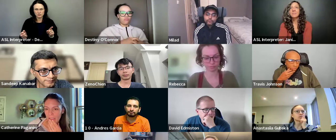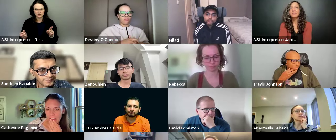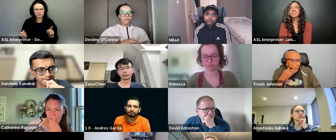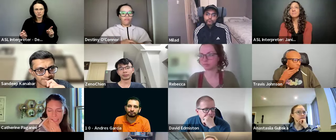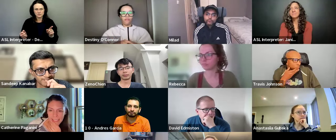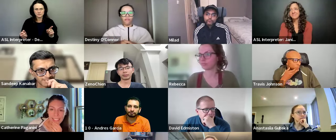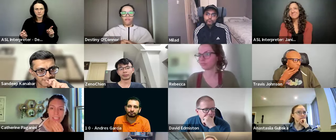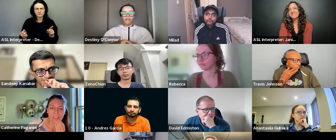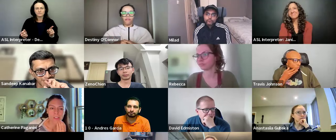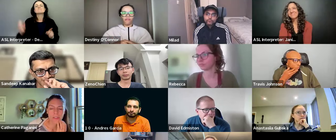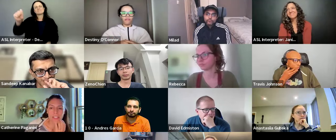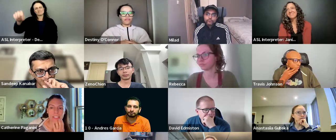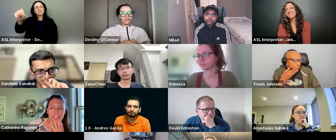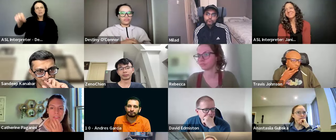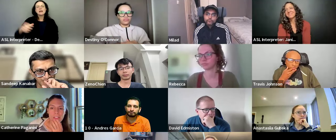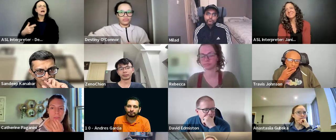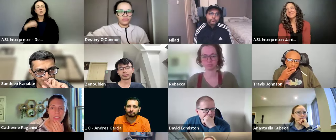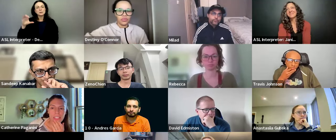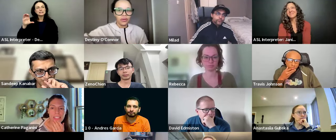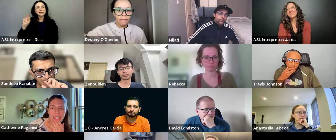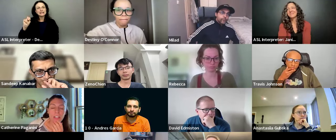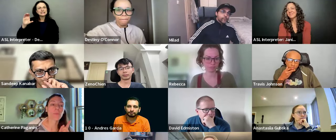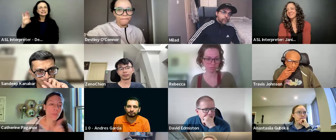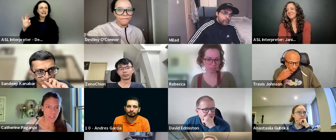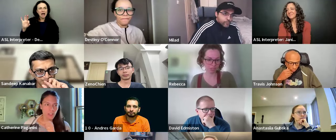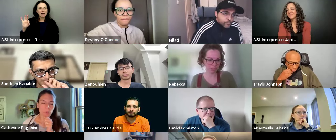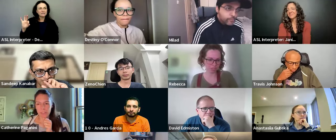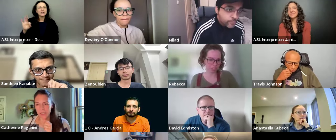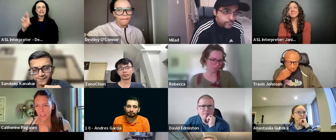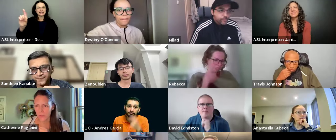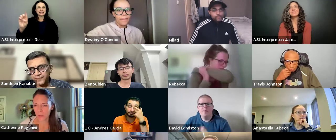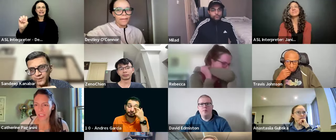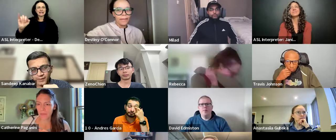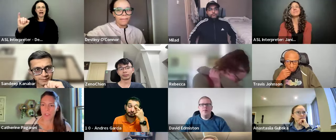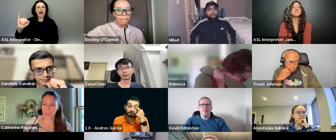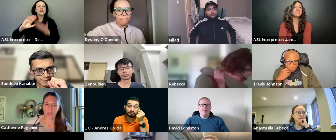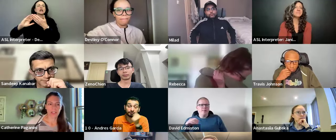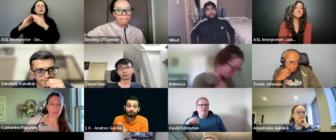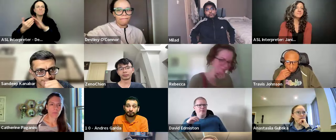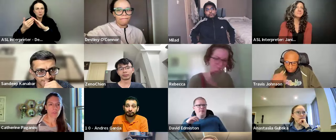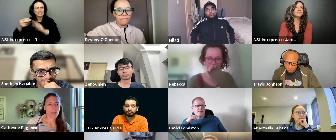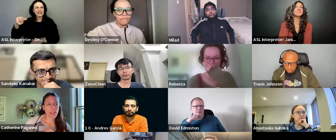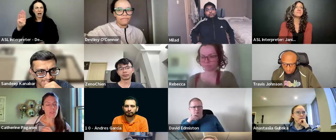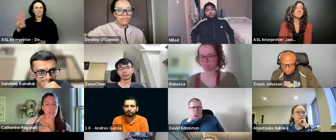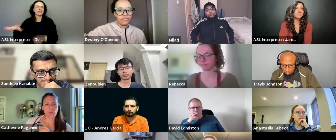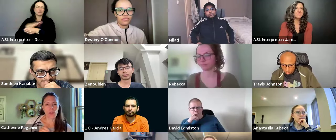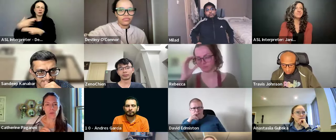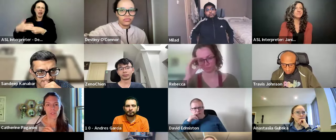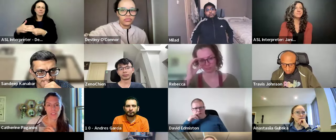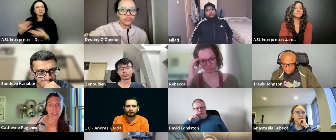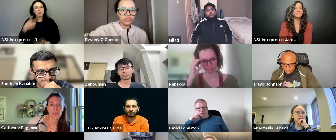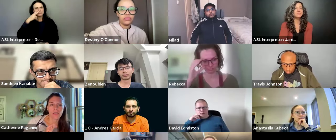for the conference. Yeah, so the CNCF is doing a DEI Community Hub, is actually the full name. You may have